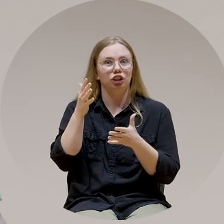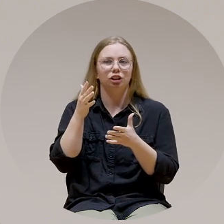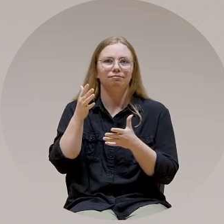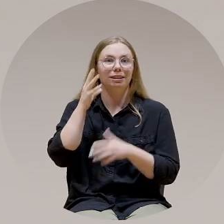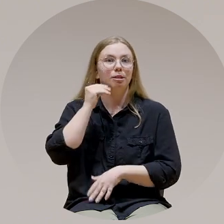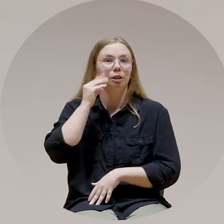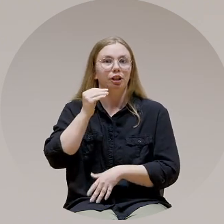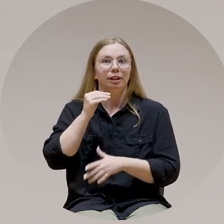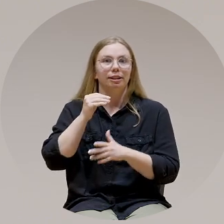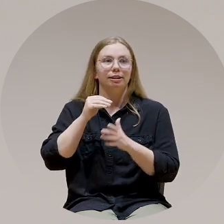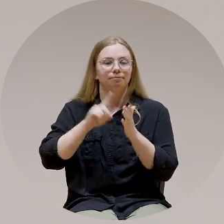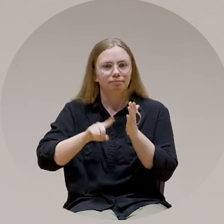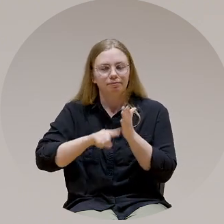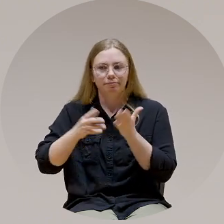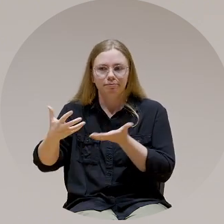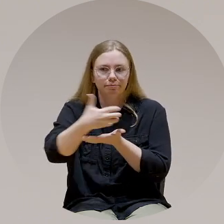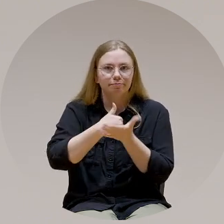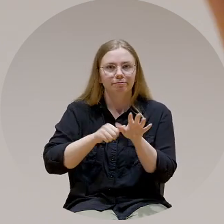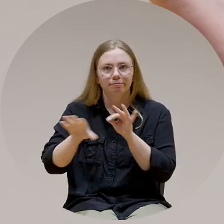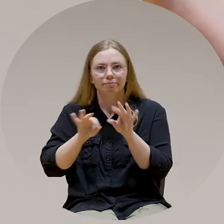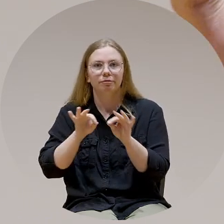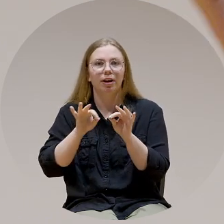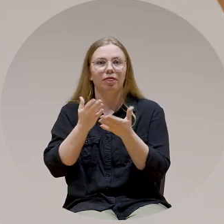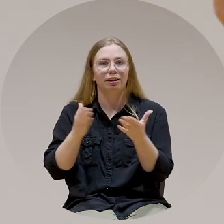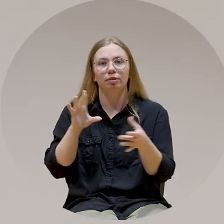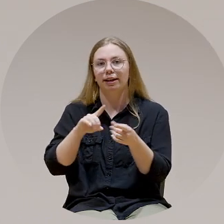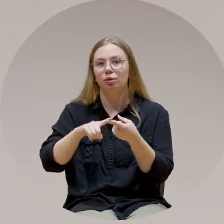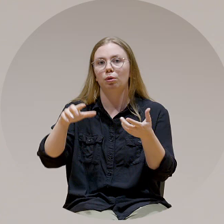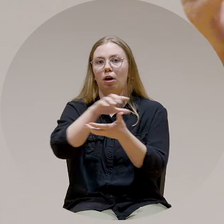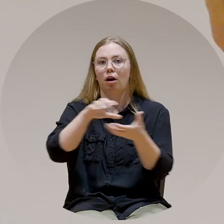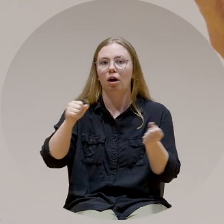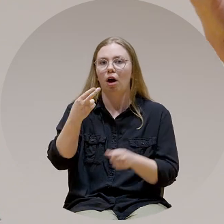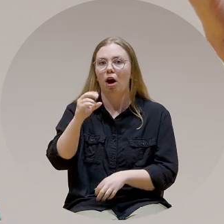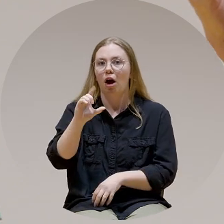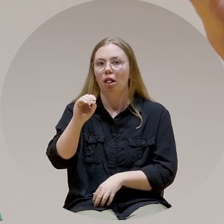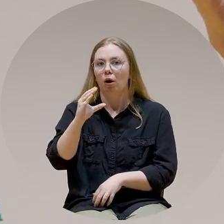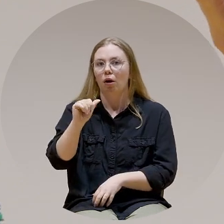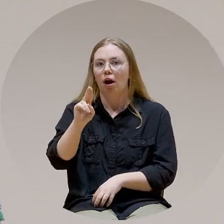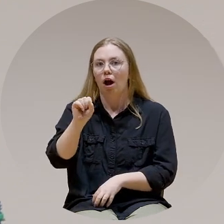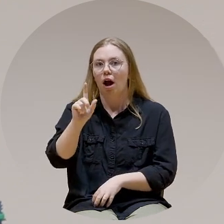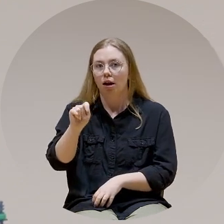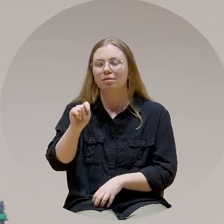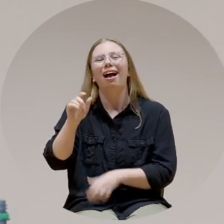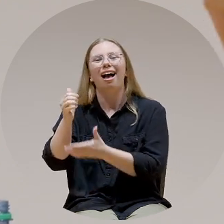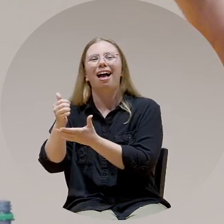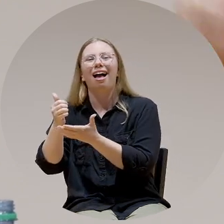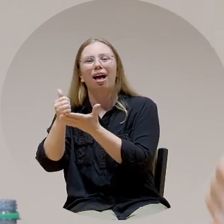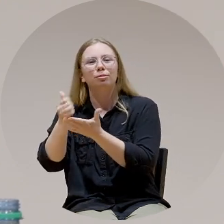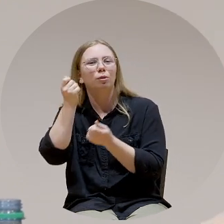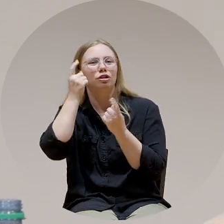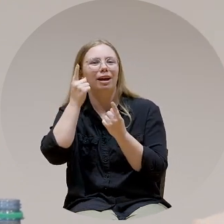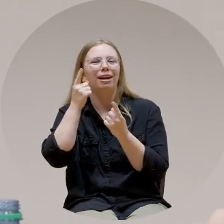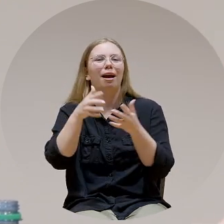Holocaust objects makes it easier for them to understand the American Holocaust. And so little